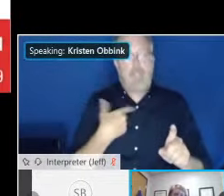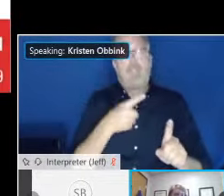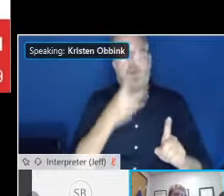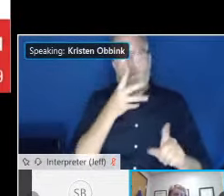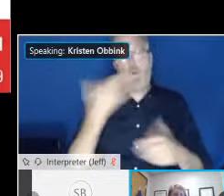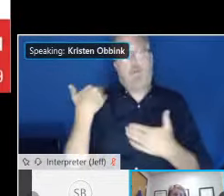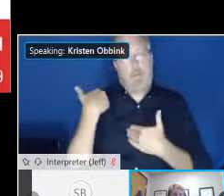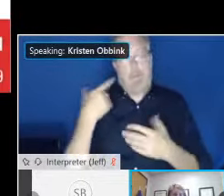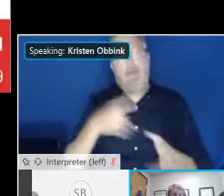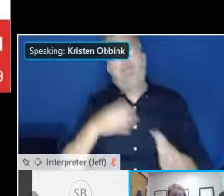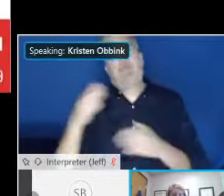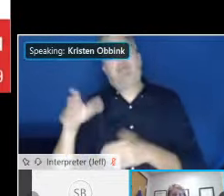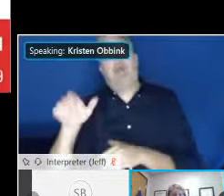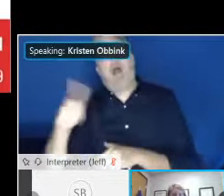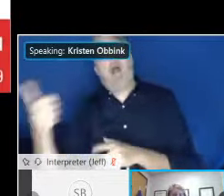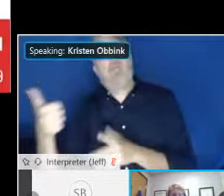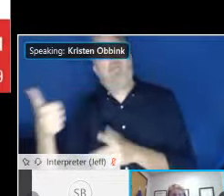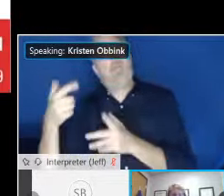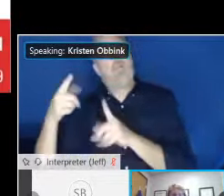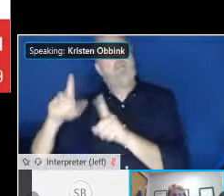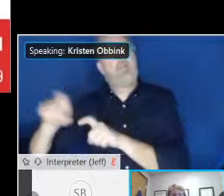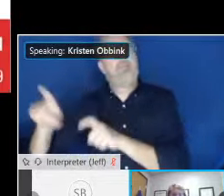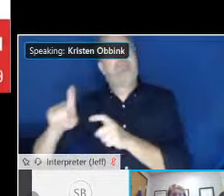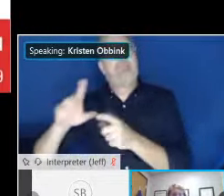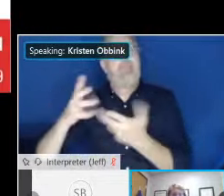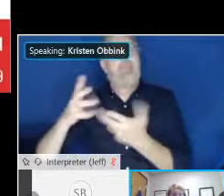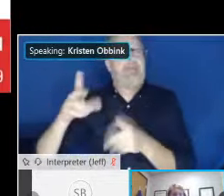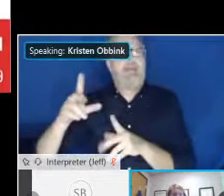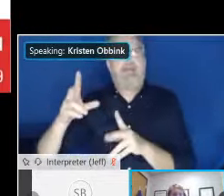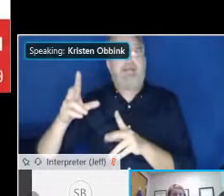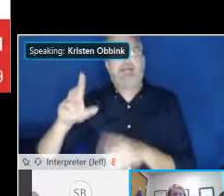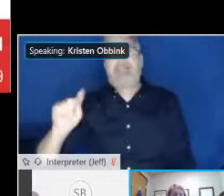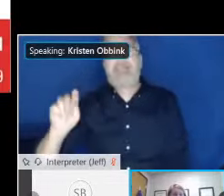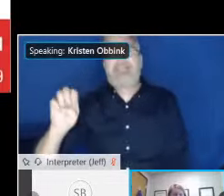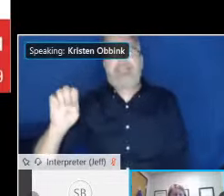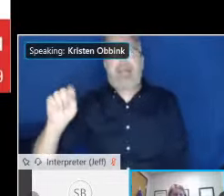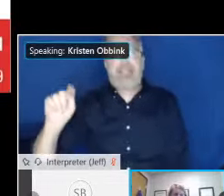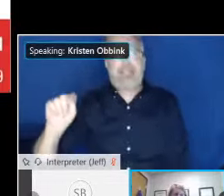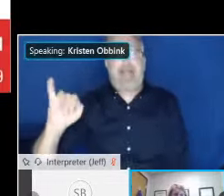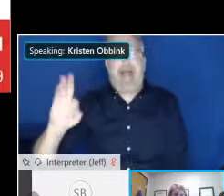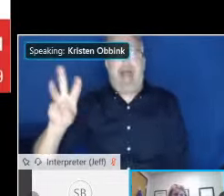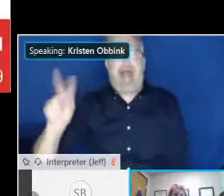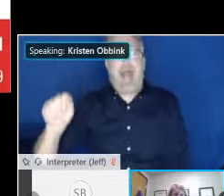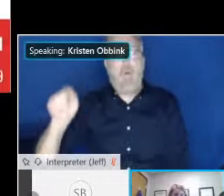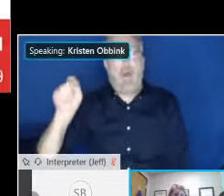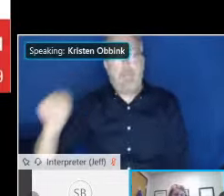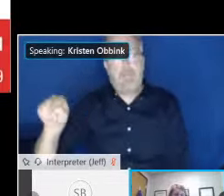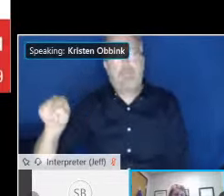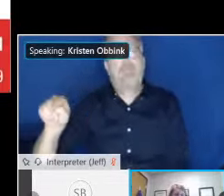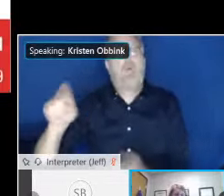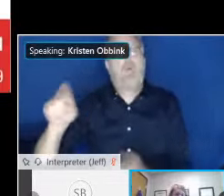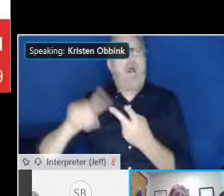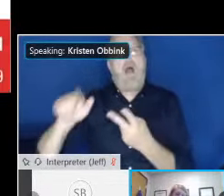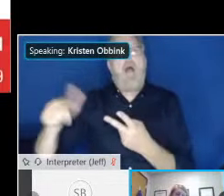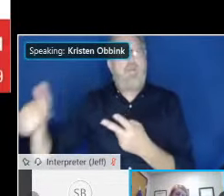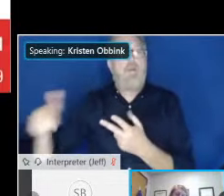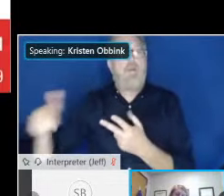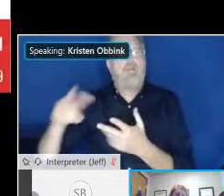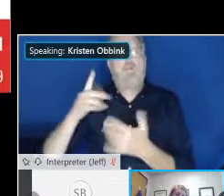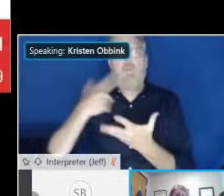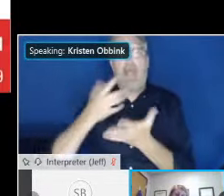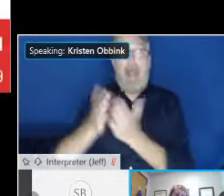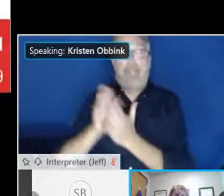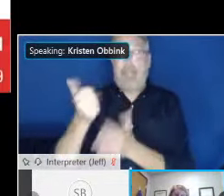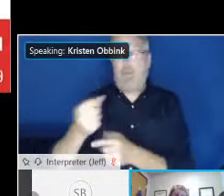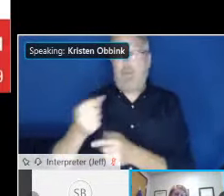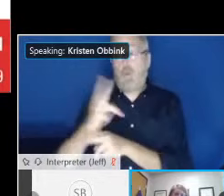as Test Iowa or other clinics here in town or outside of Ames, we do request that anyone who uses those